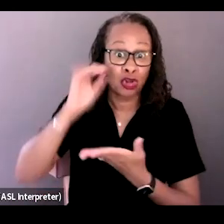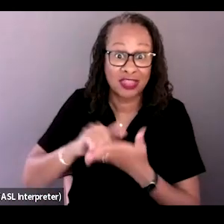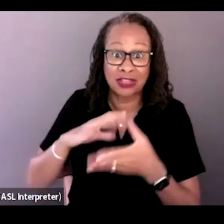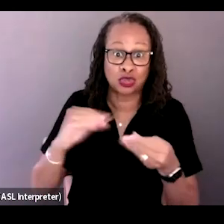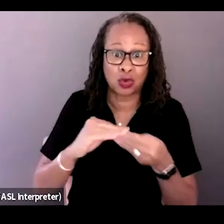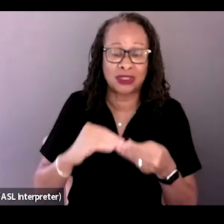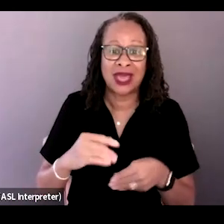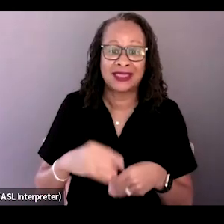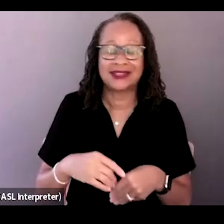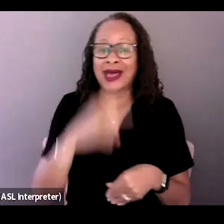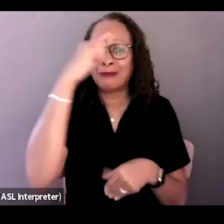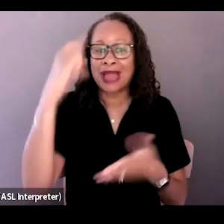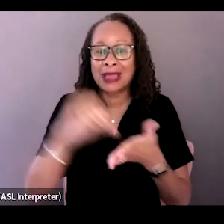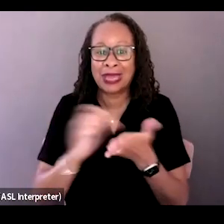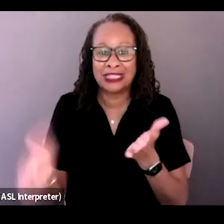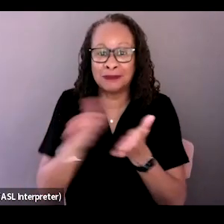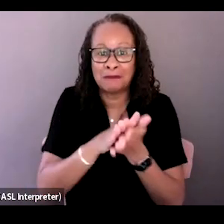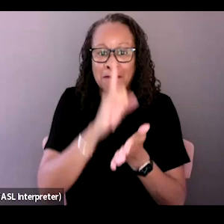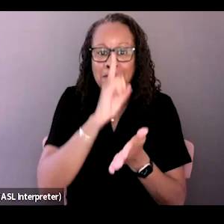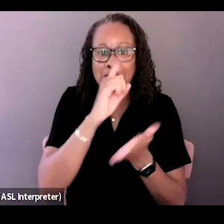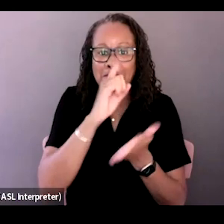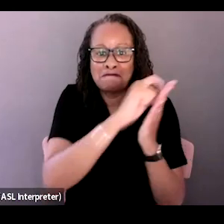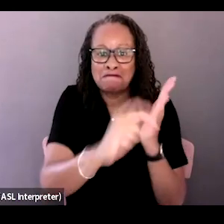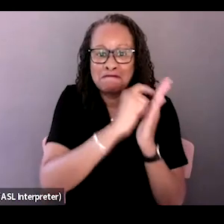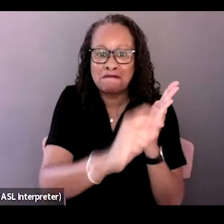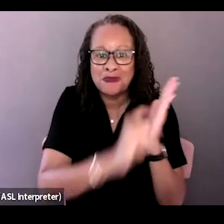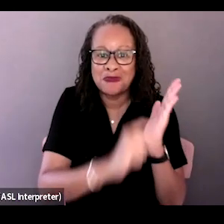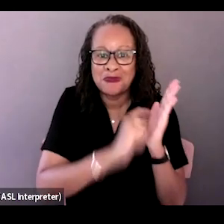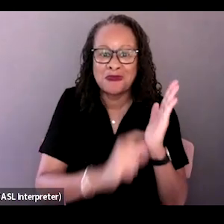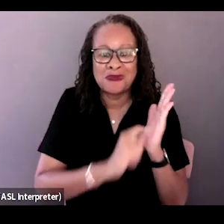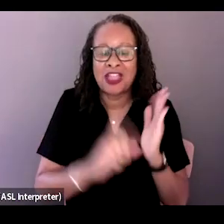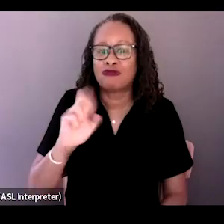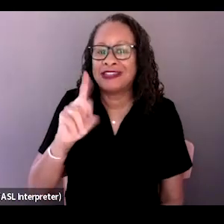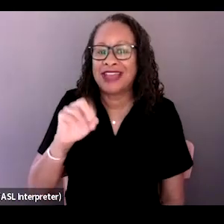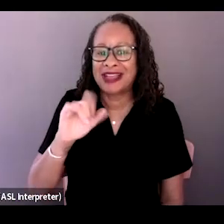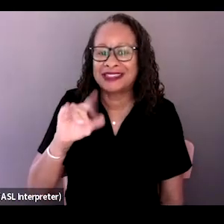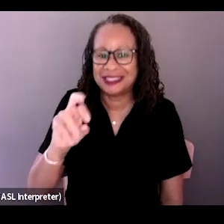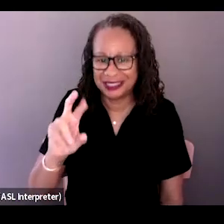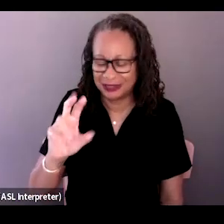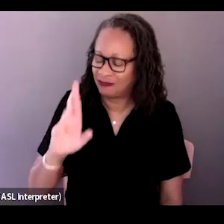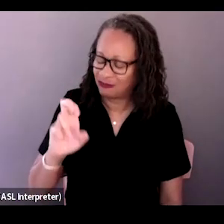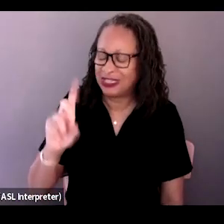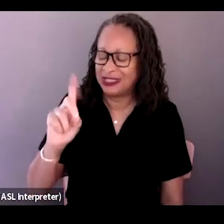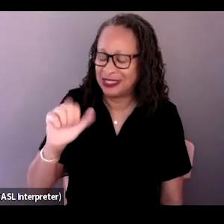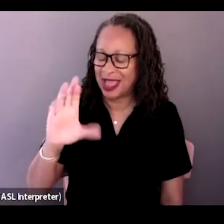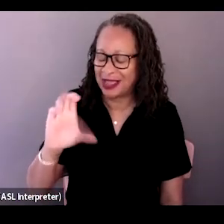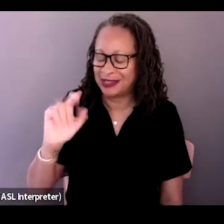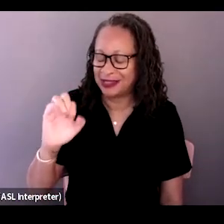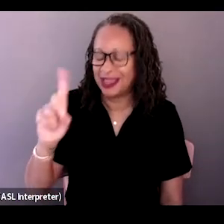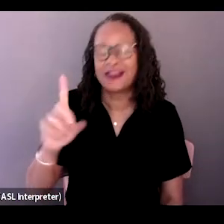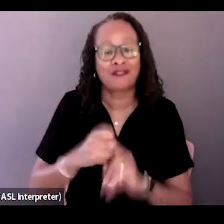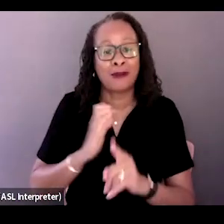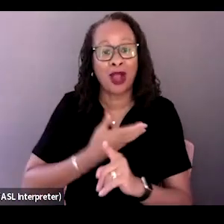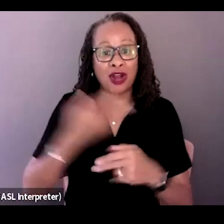of our own colonial history. It's a black page in the Belgian history, sort of what our country was